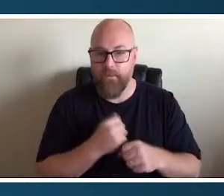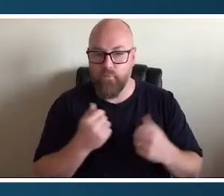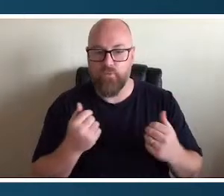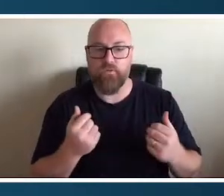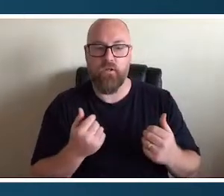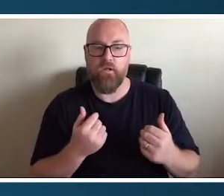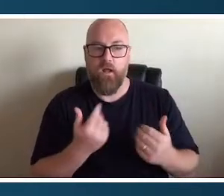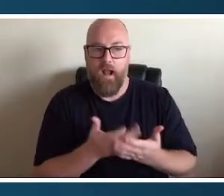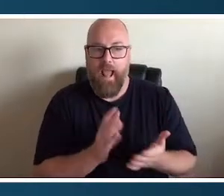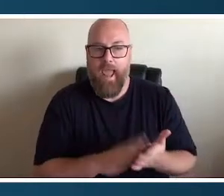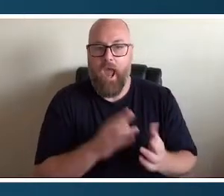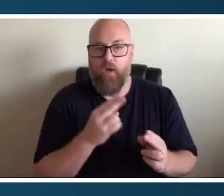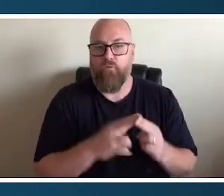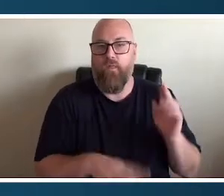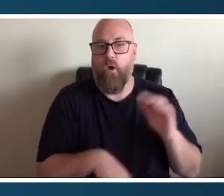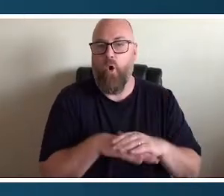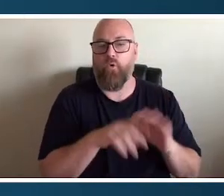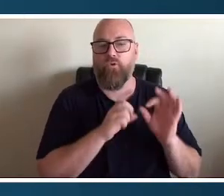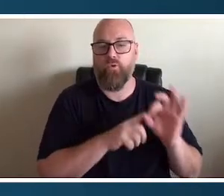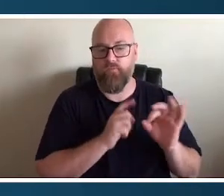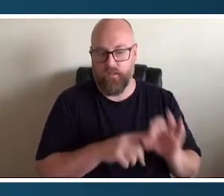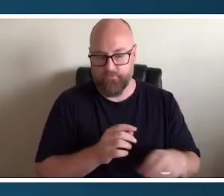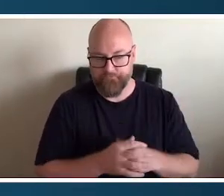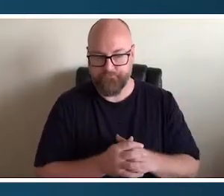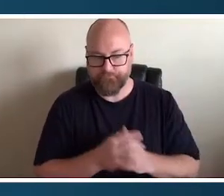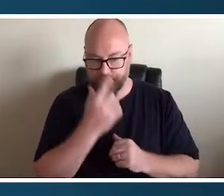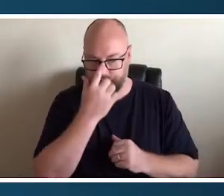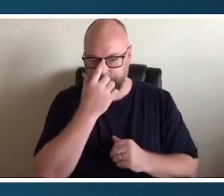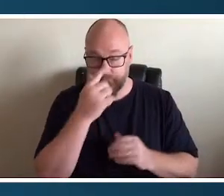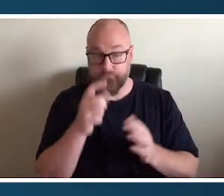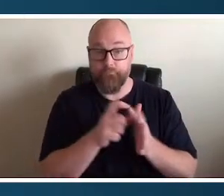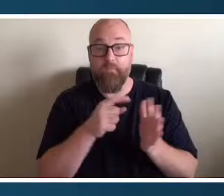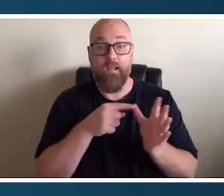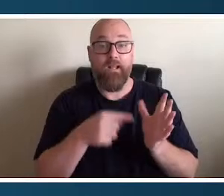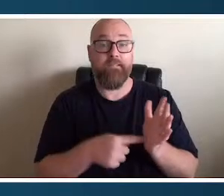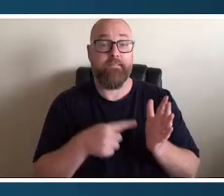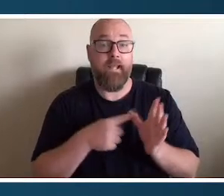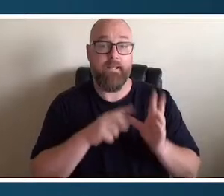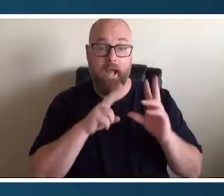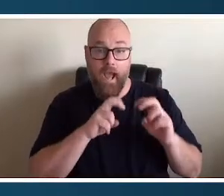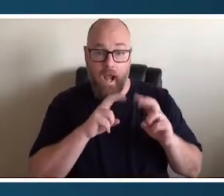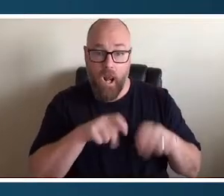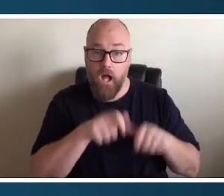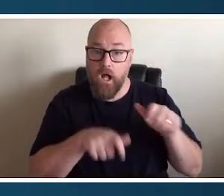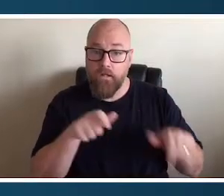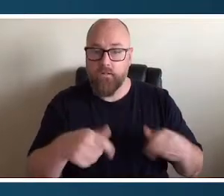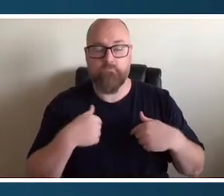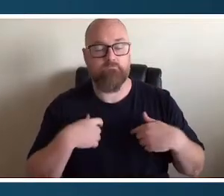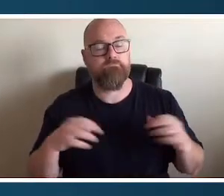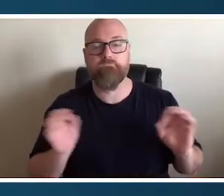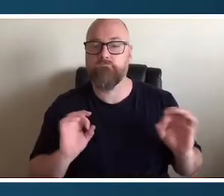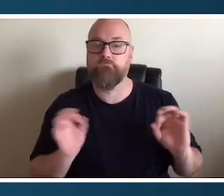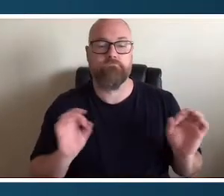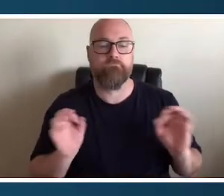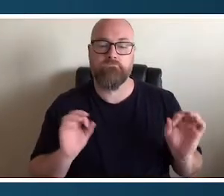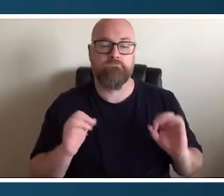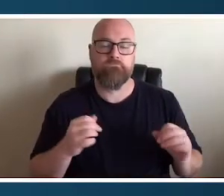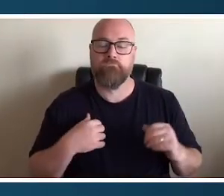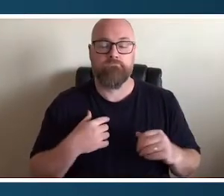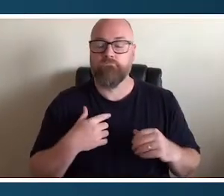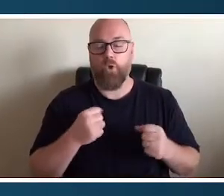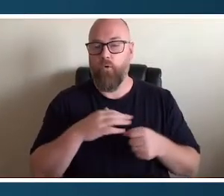whole survey instrument. Data analysis, no. We do not involve local researcher in